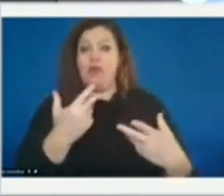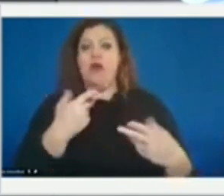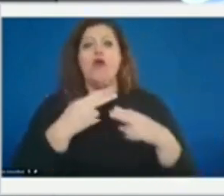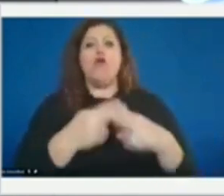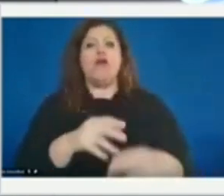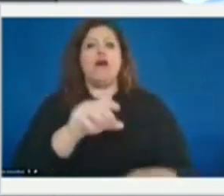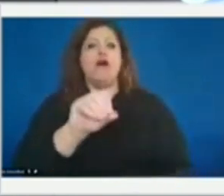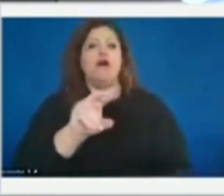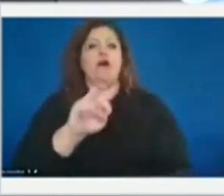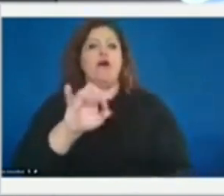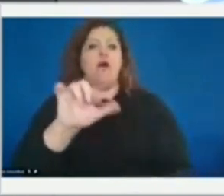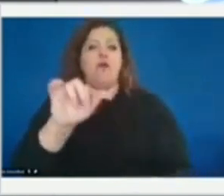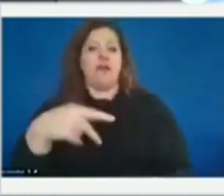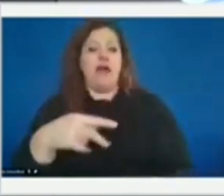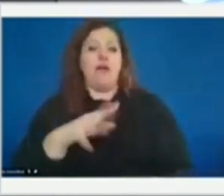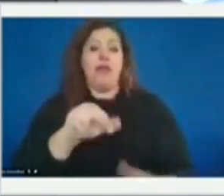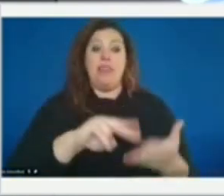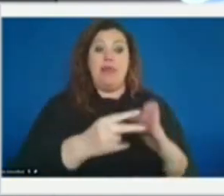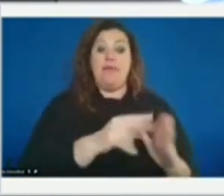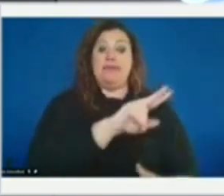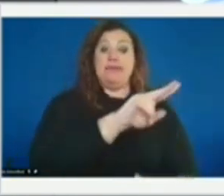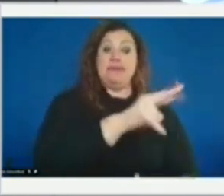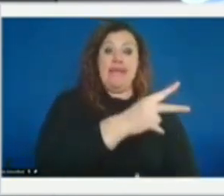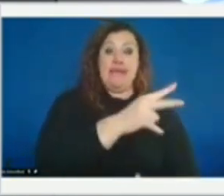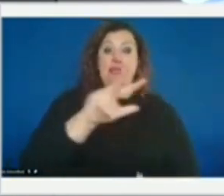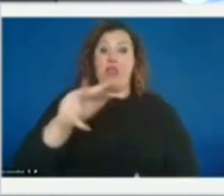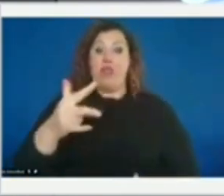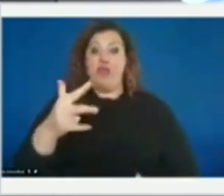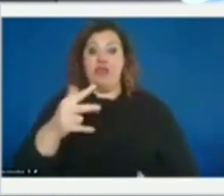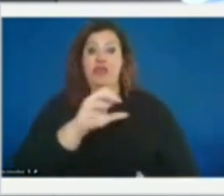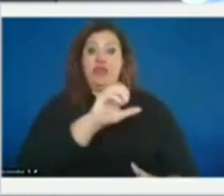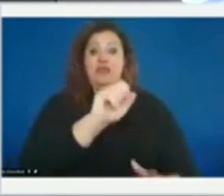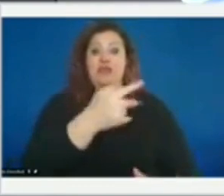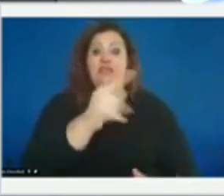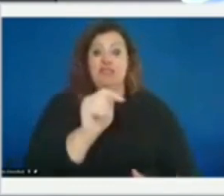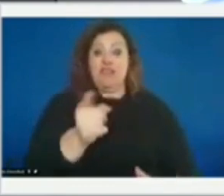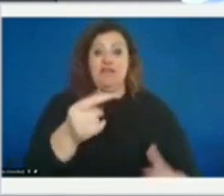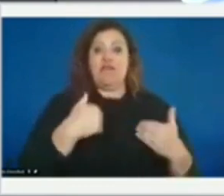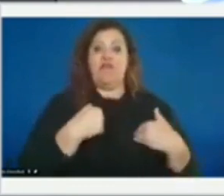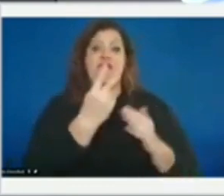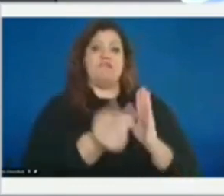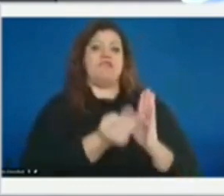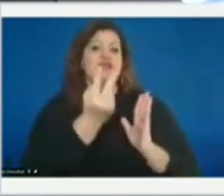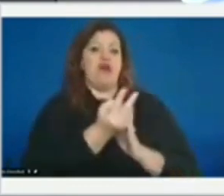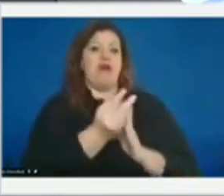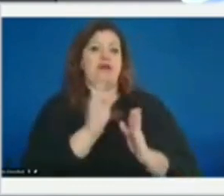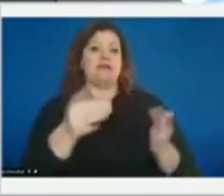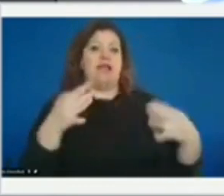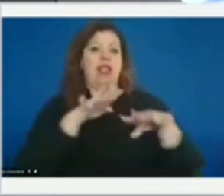between second and third shift, we have a few hours where we have 2 shifts here to handle increased call volume.